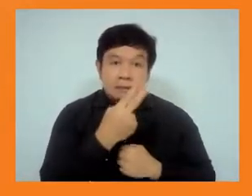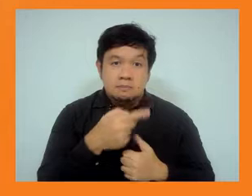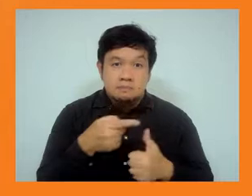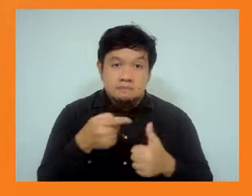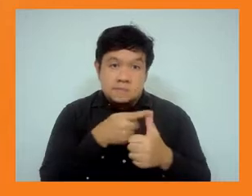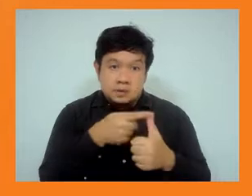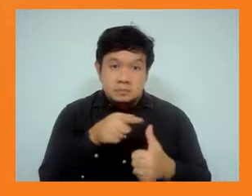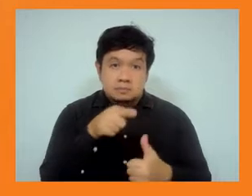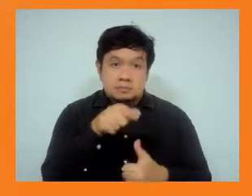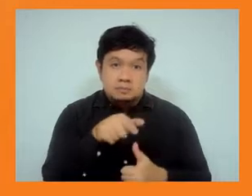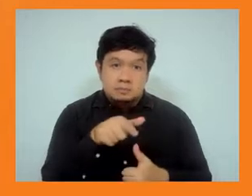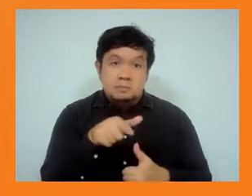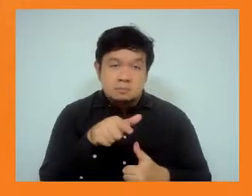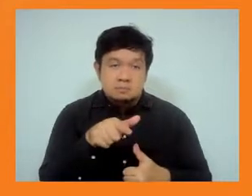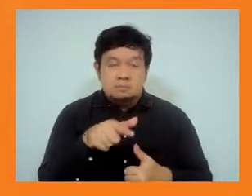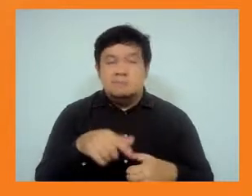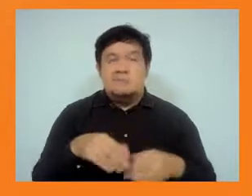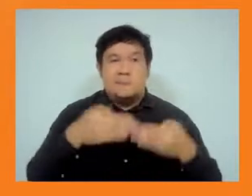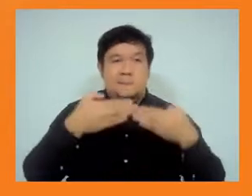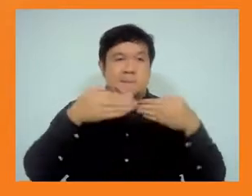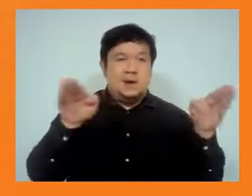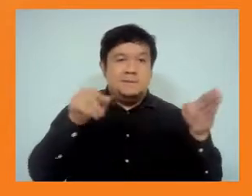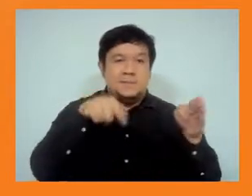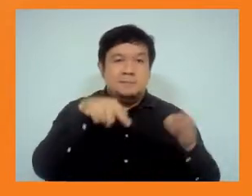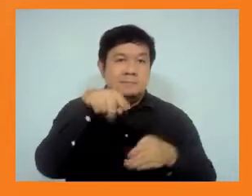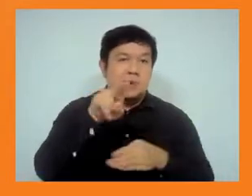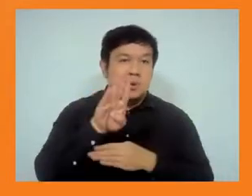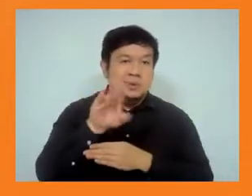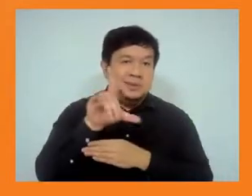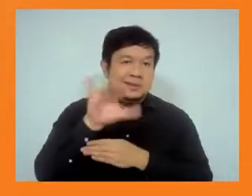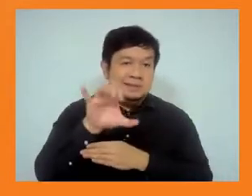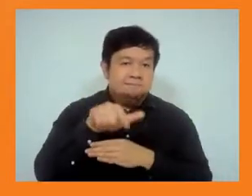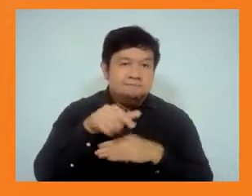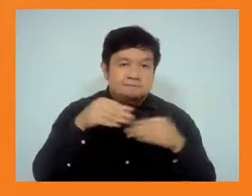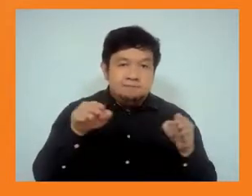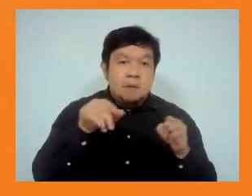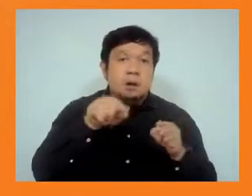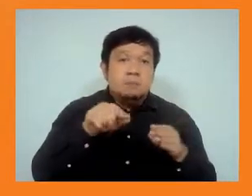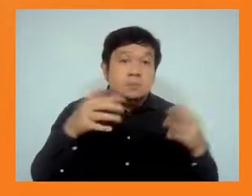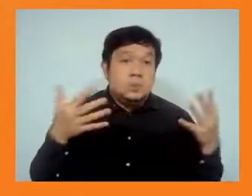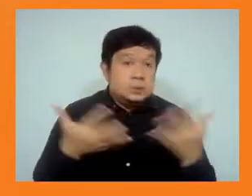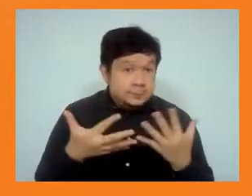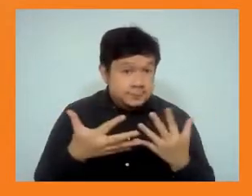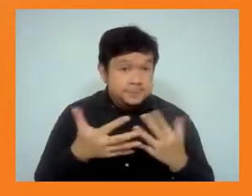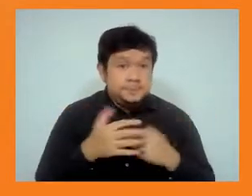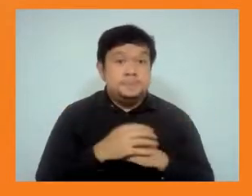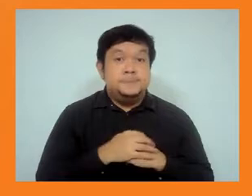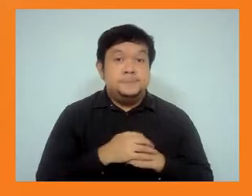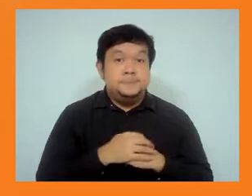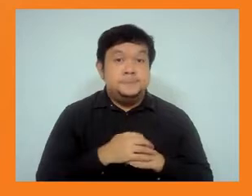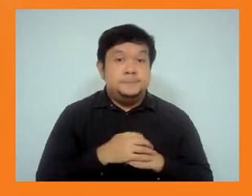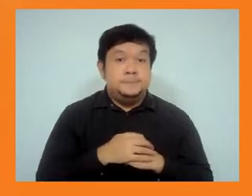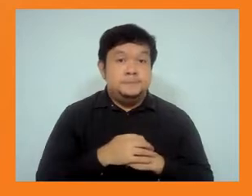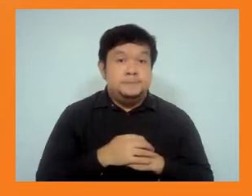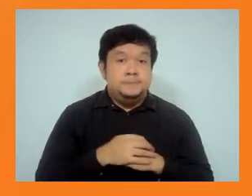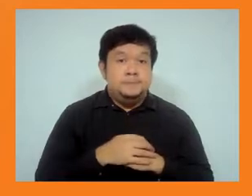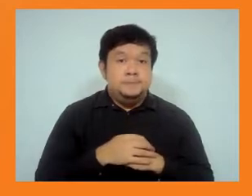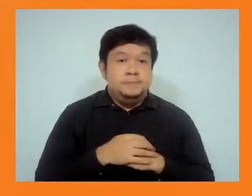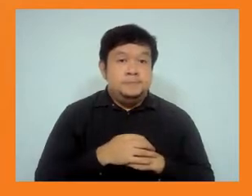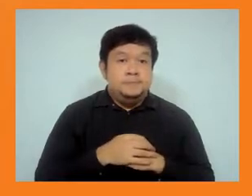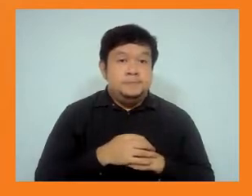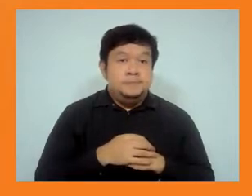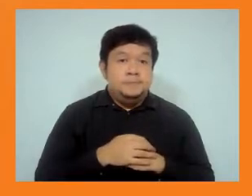Second, we propose to increase focus on gender equality and on risks to vulnerable and disadvantaged people.